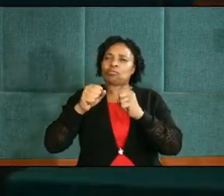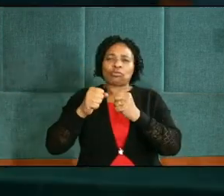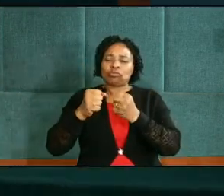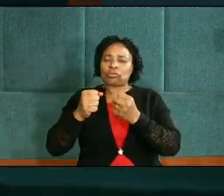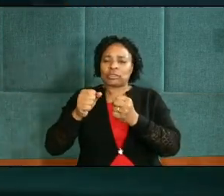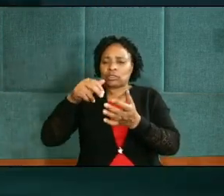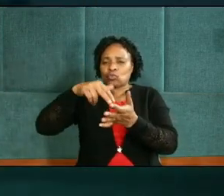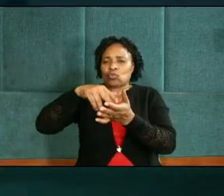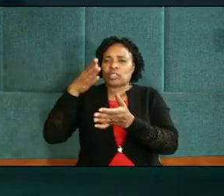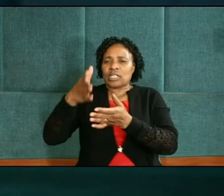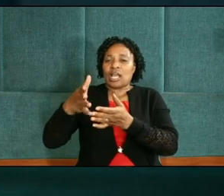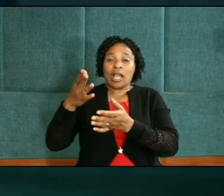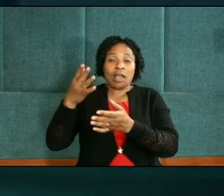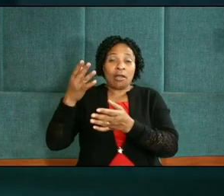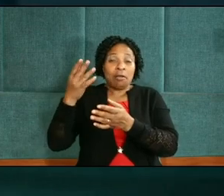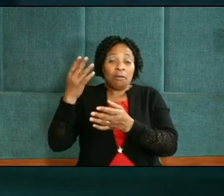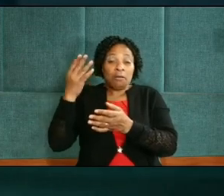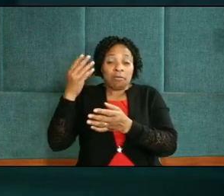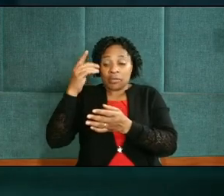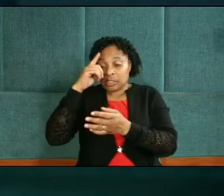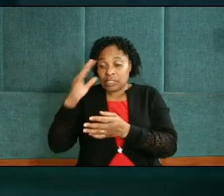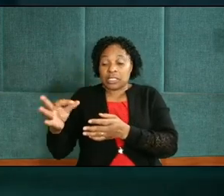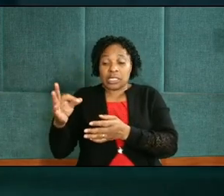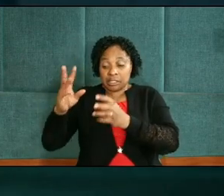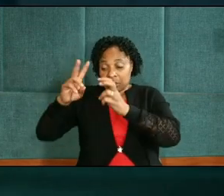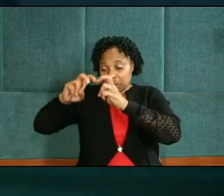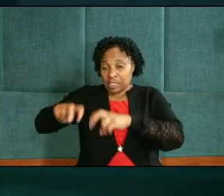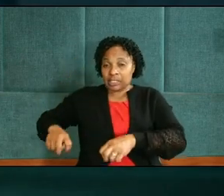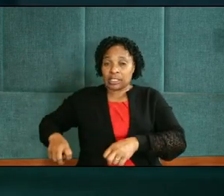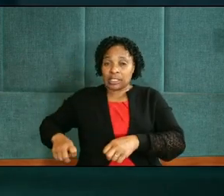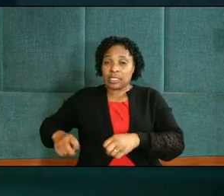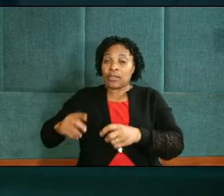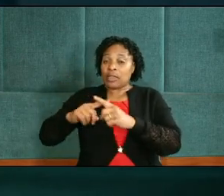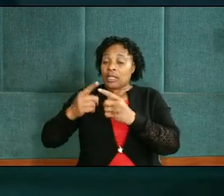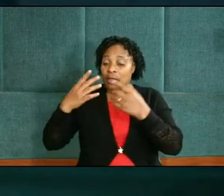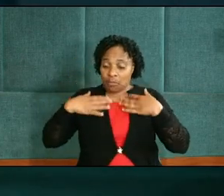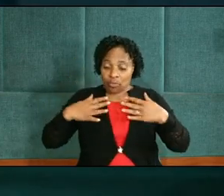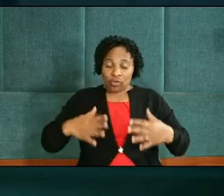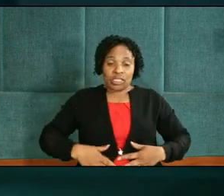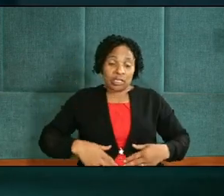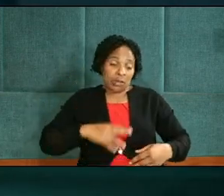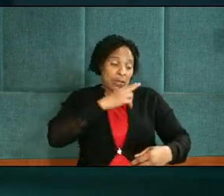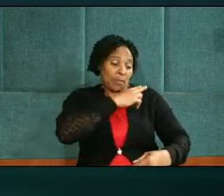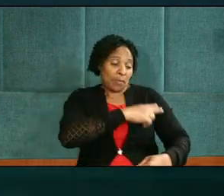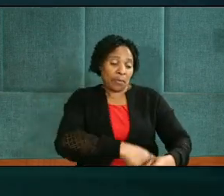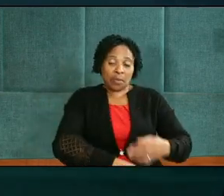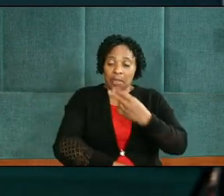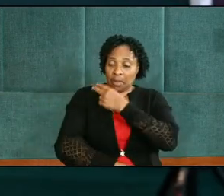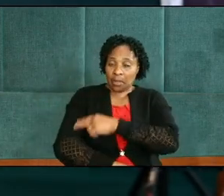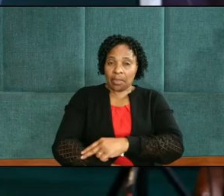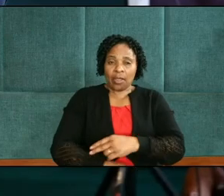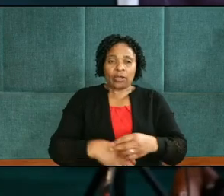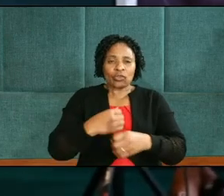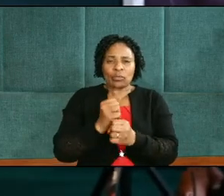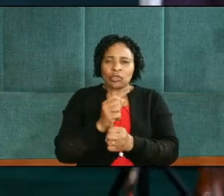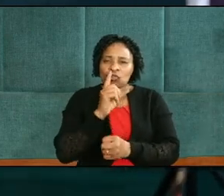some serious search. And the body scanners are there to ensure that you're not